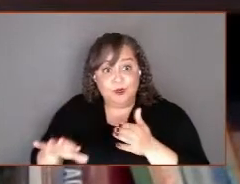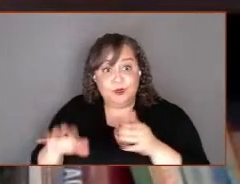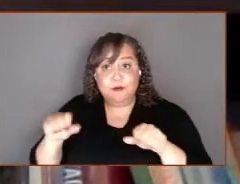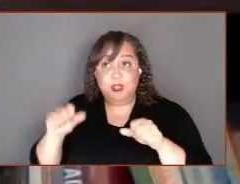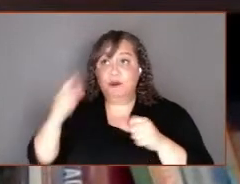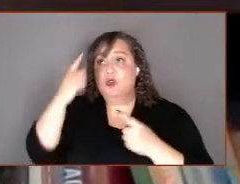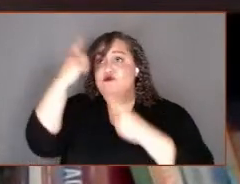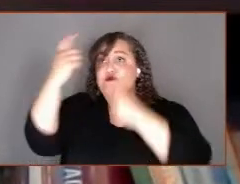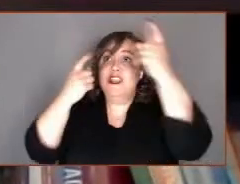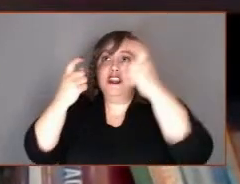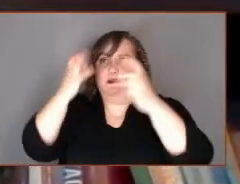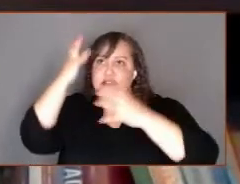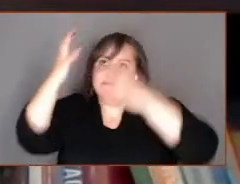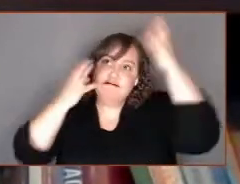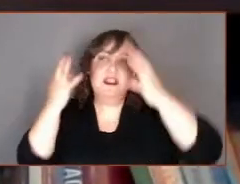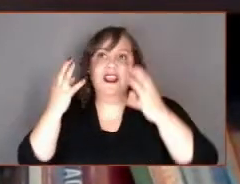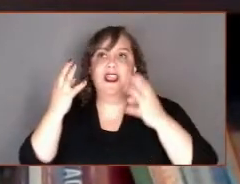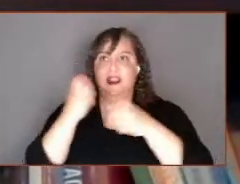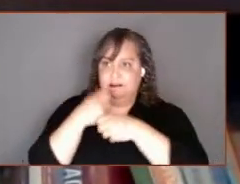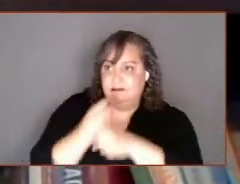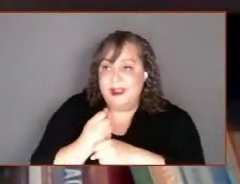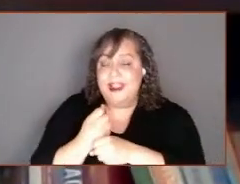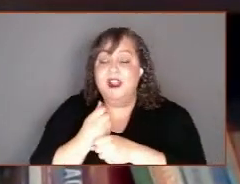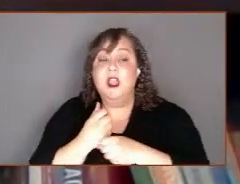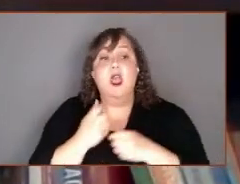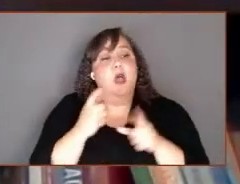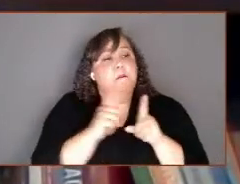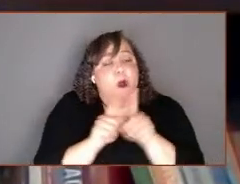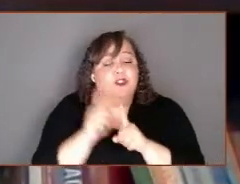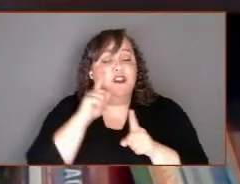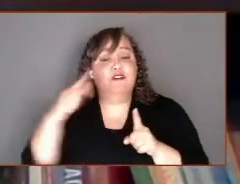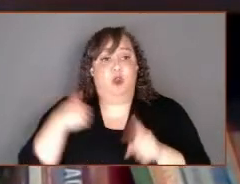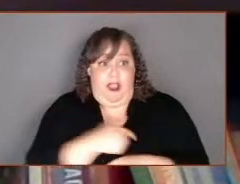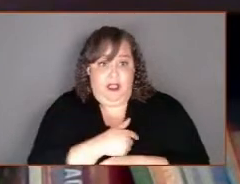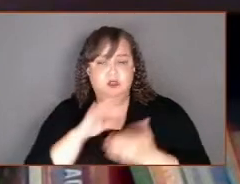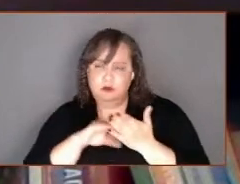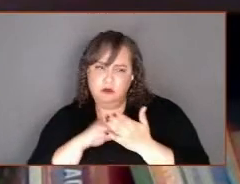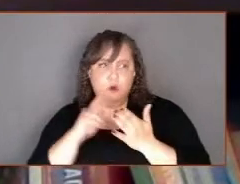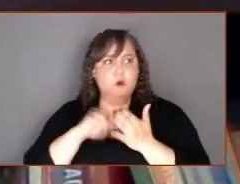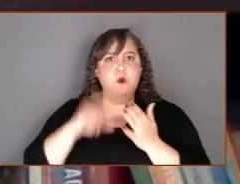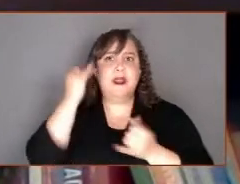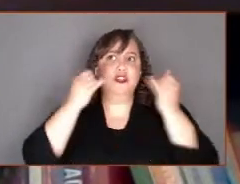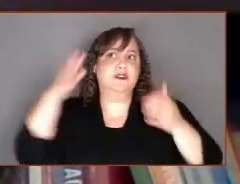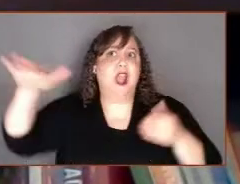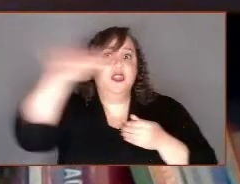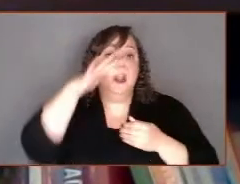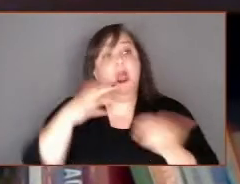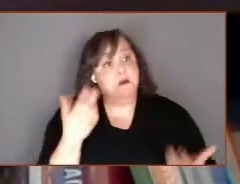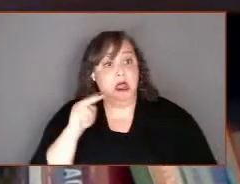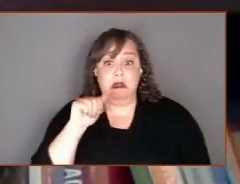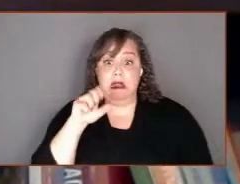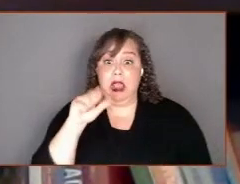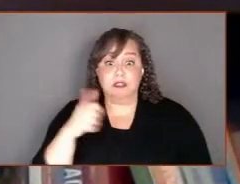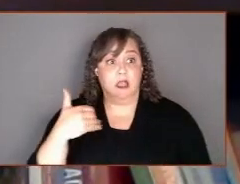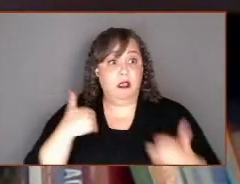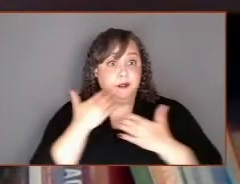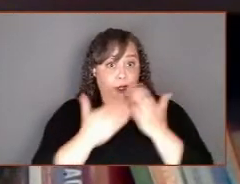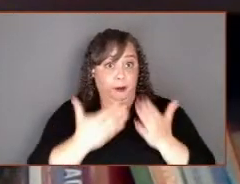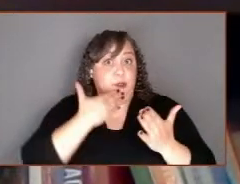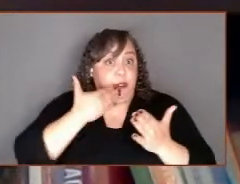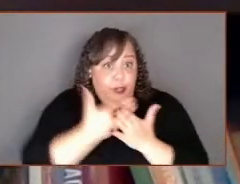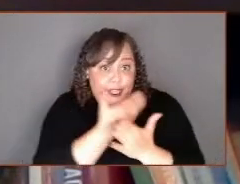create, but also for us to learn about what ideas are out there, because NASA has some very good things that we've done for a long time that are